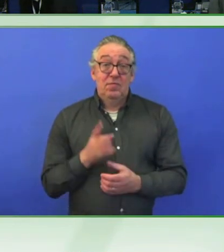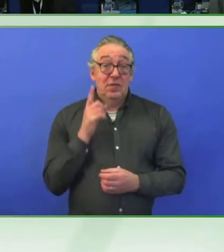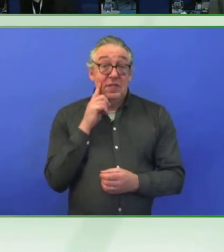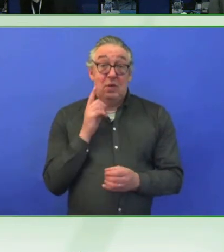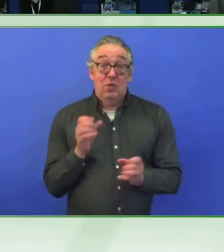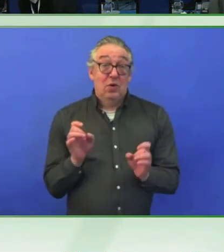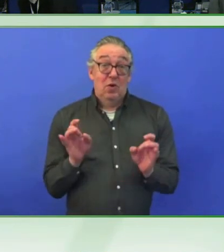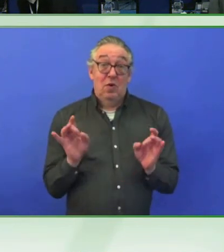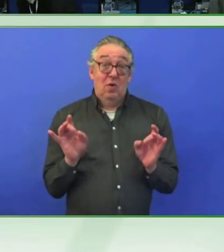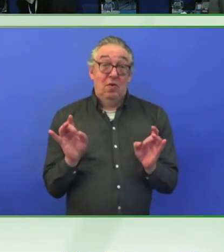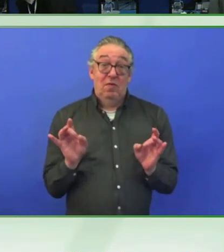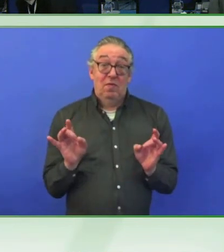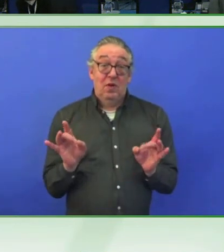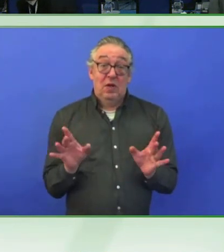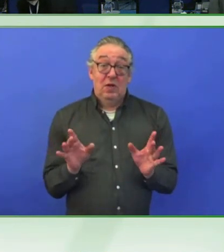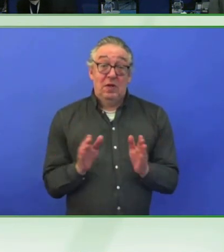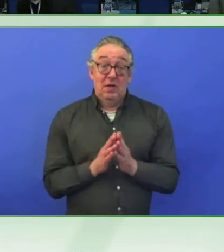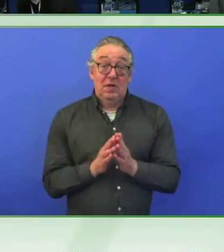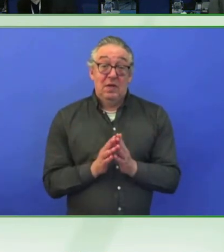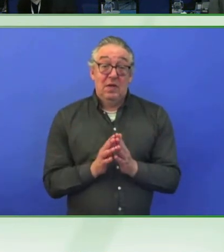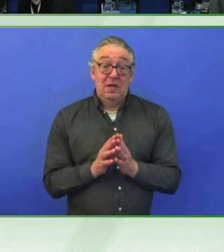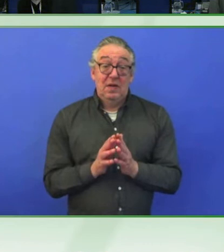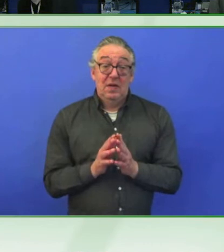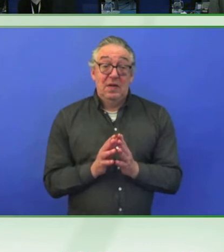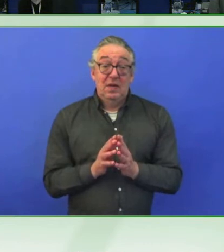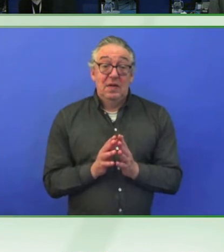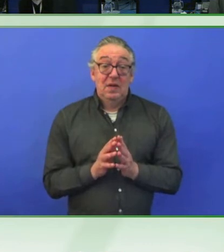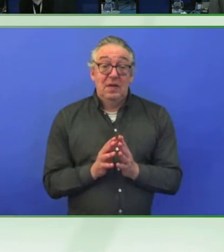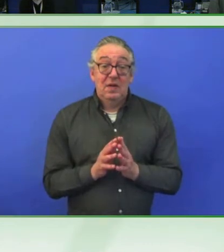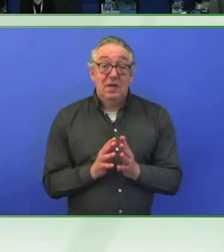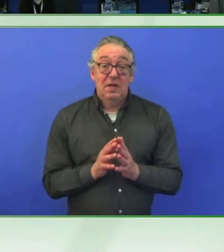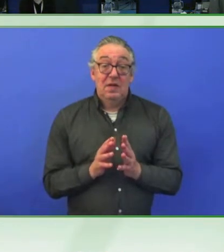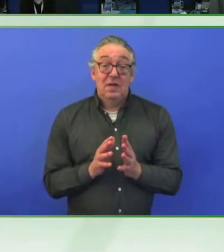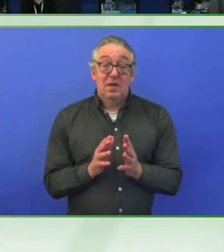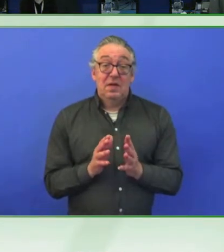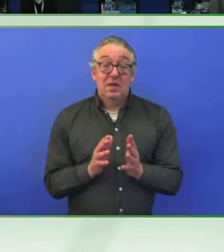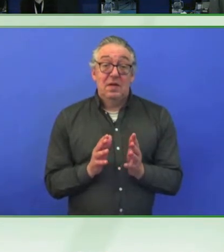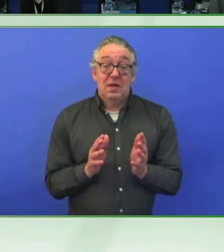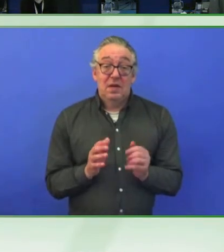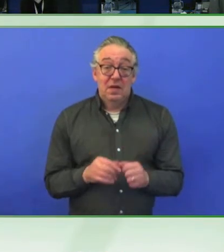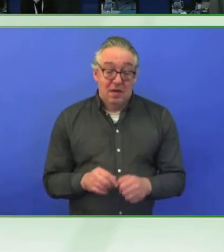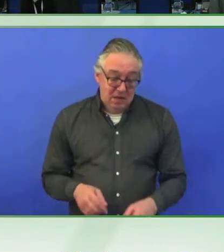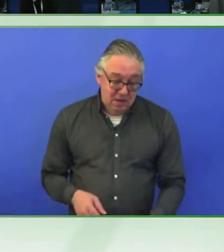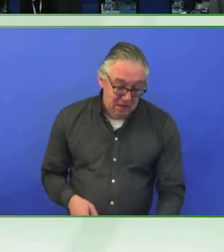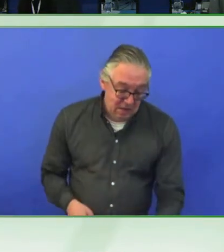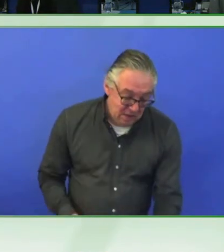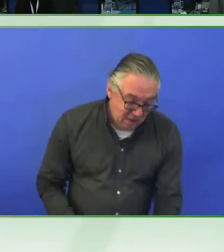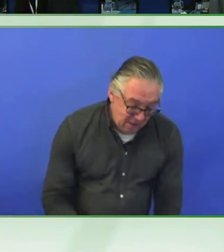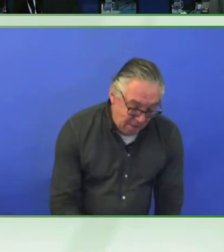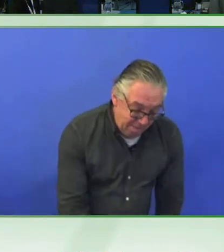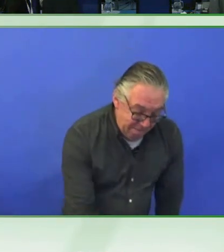everything that we do for every organization, for profit, or